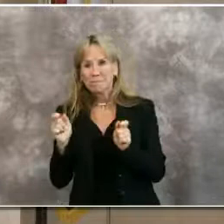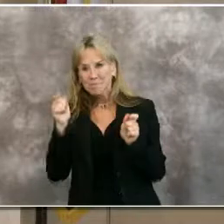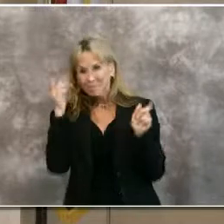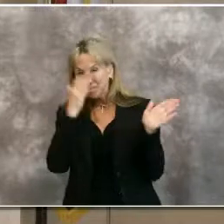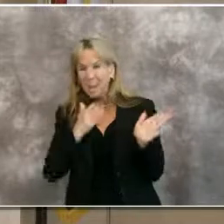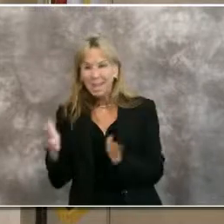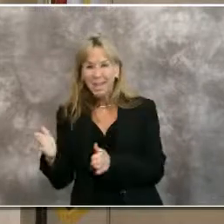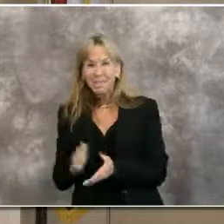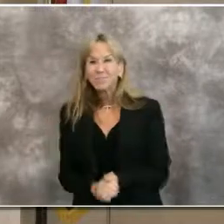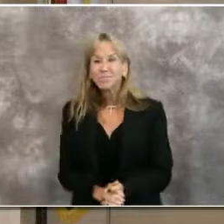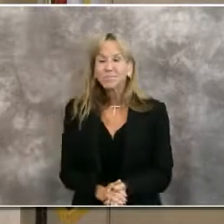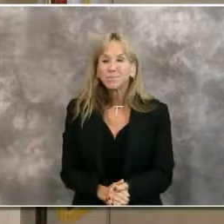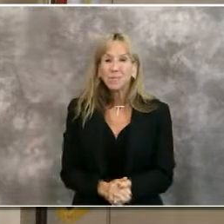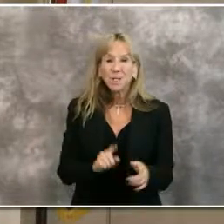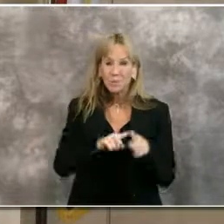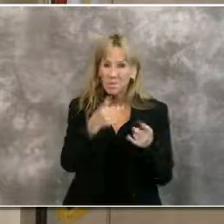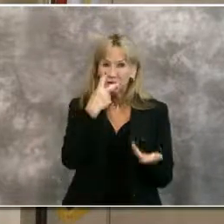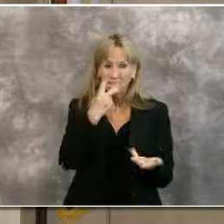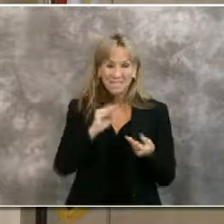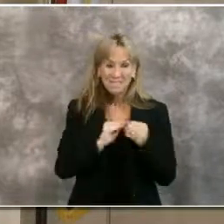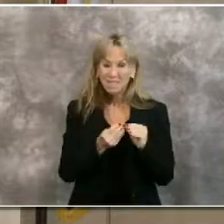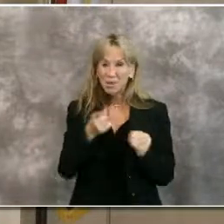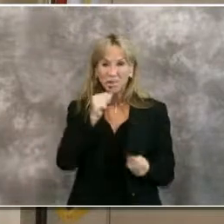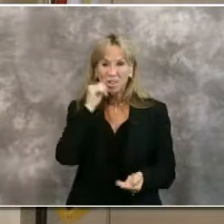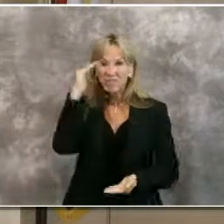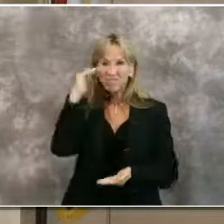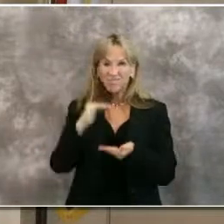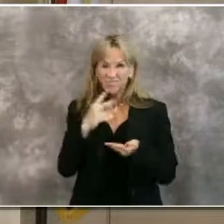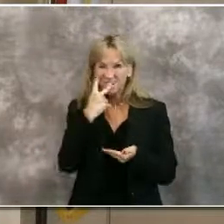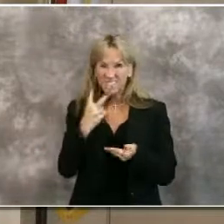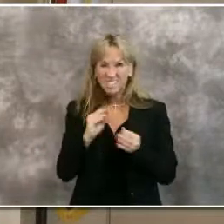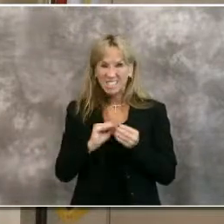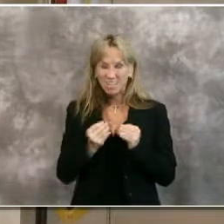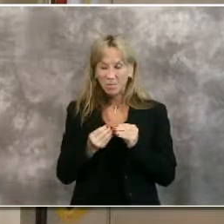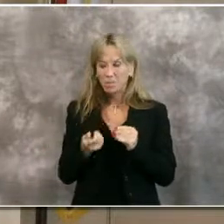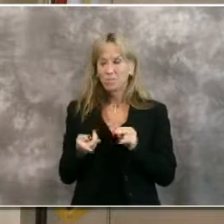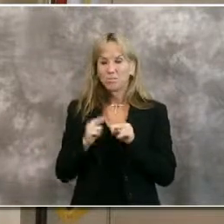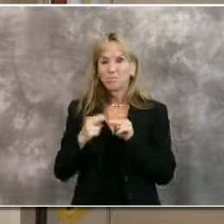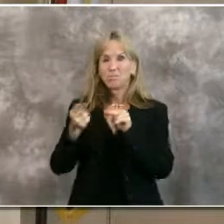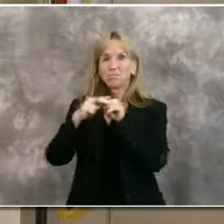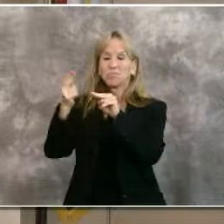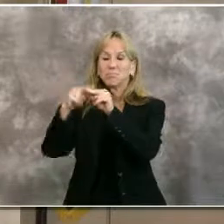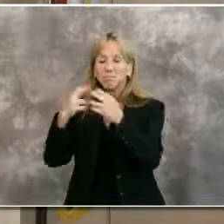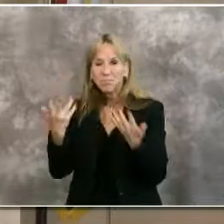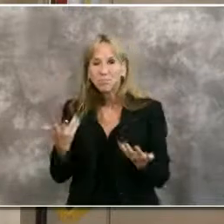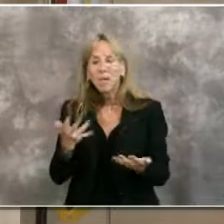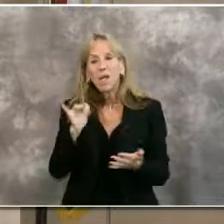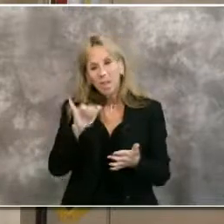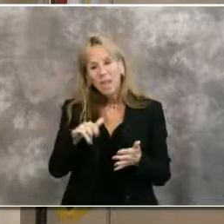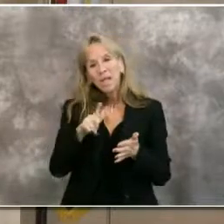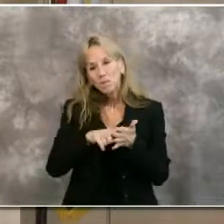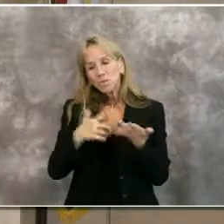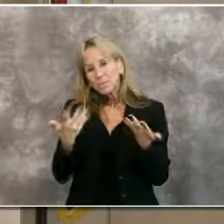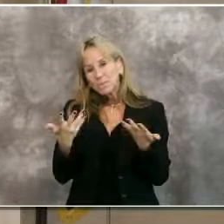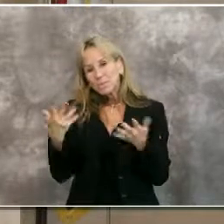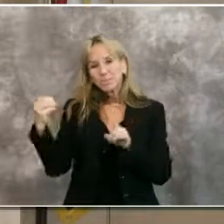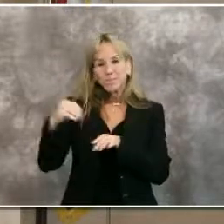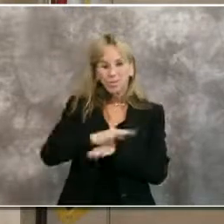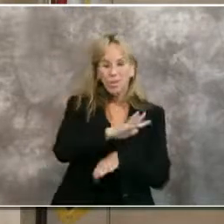numbers are not declining. They are continuing to increase. So that's what is contributing to that particular metric.